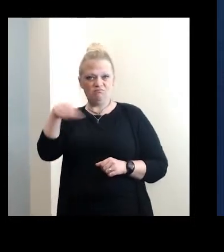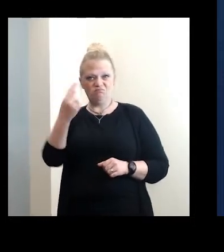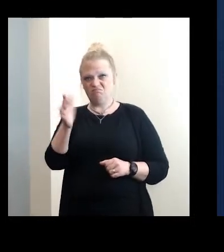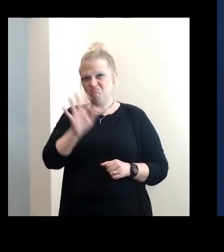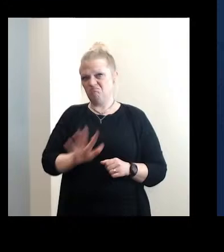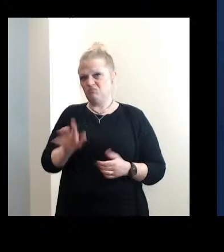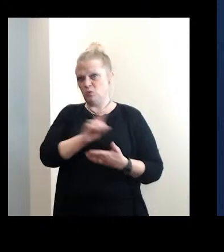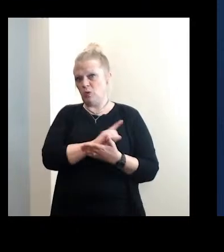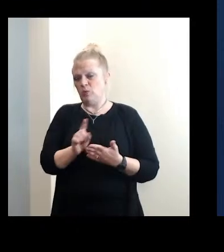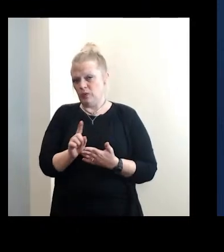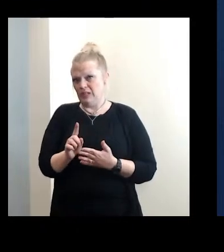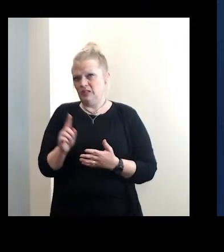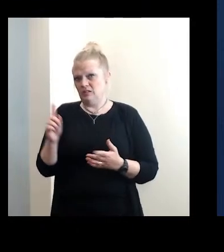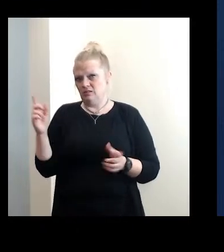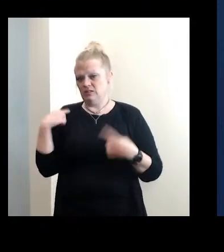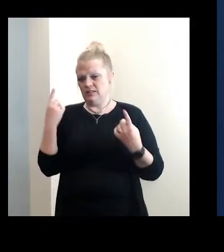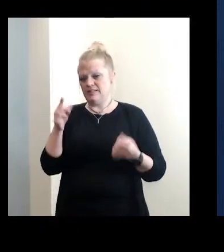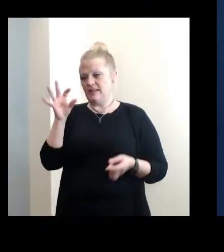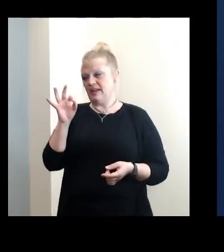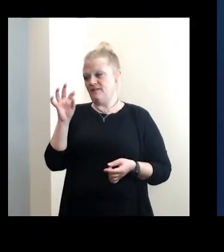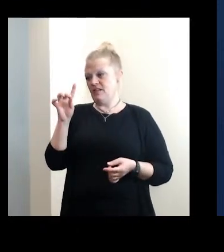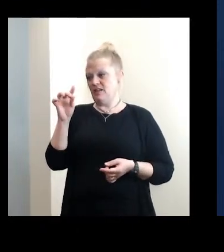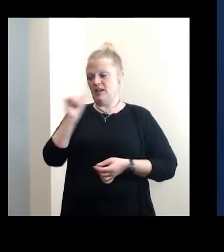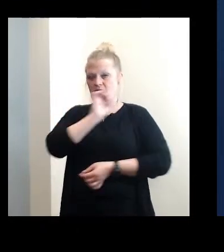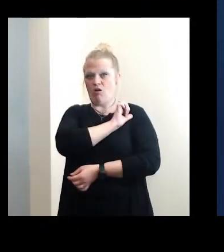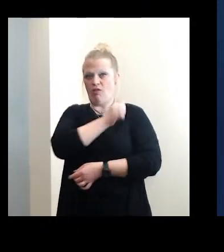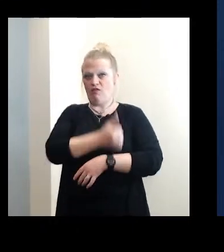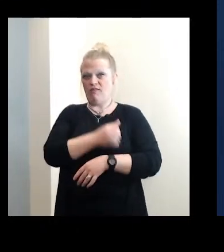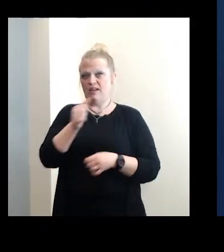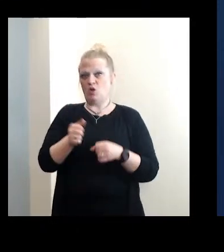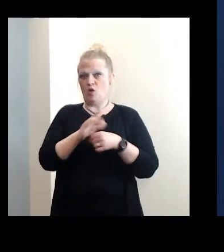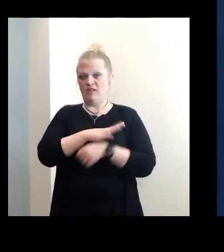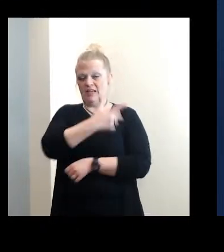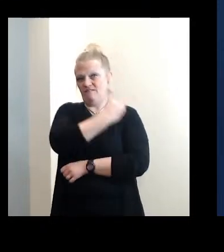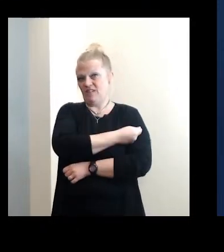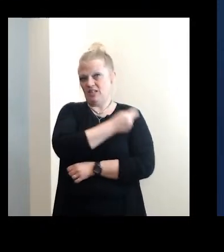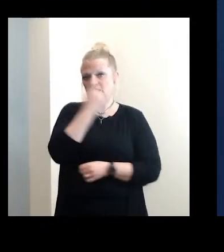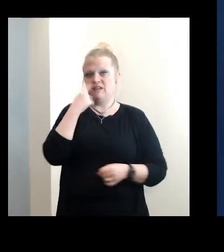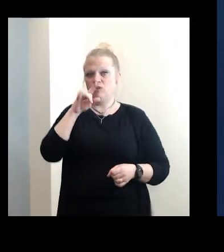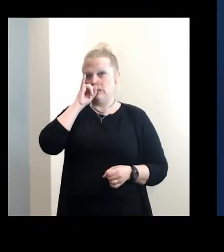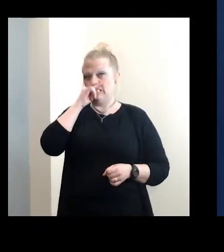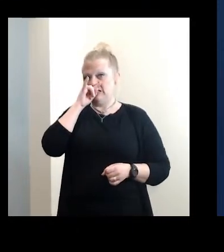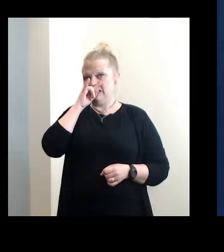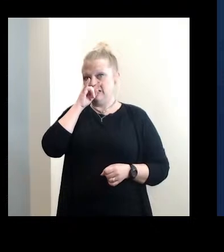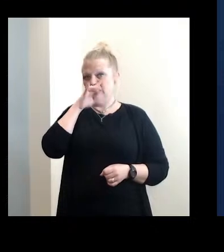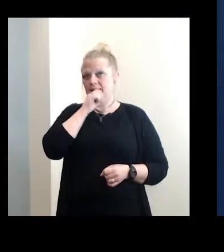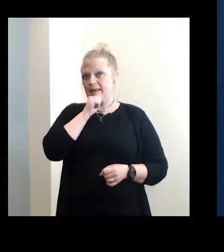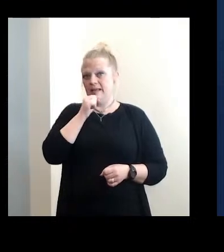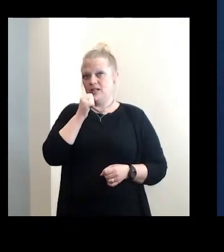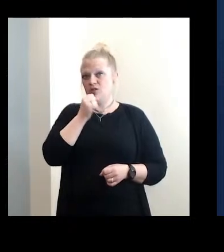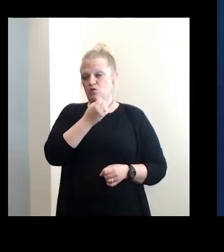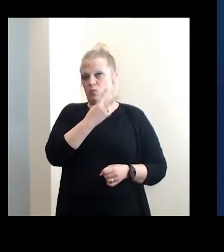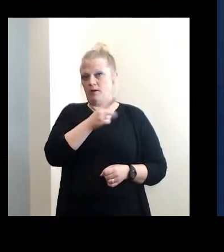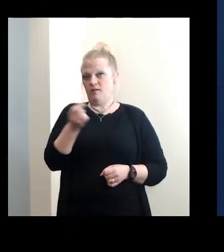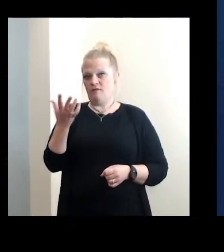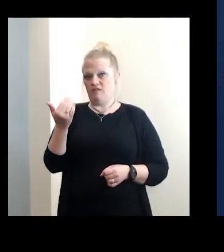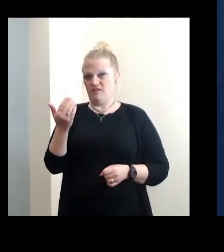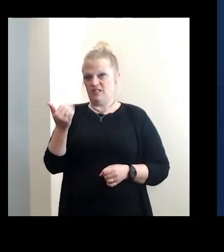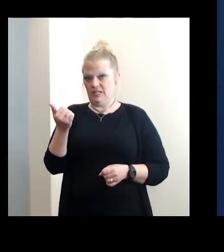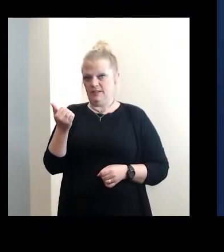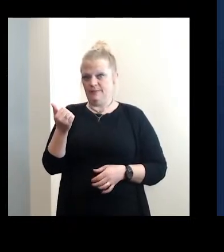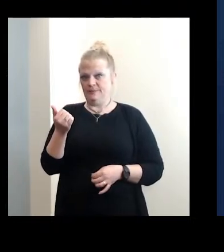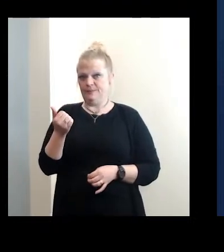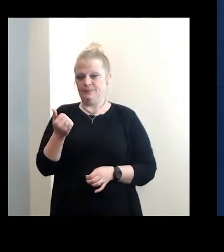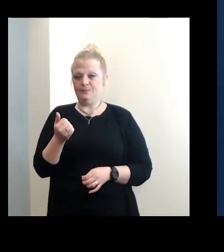week since the FDA authorized COVID-19 vaccine for kids between the ages of 12 and 15